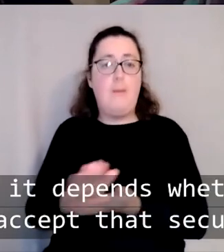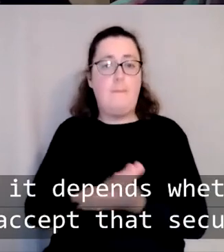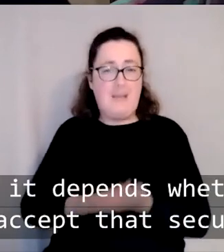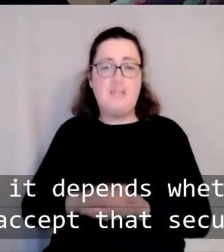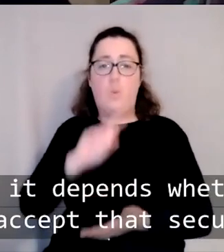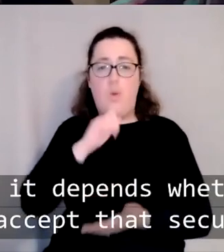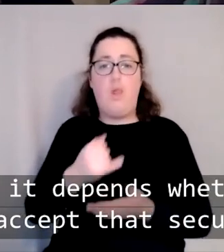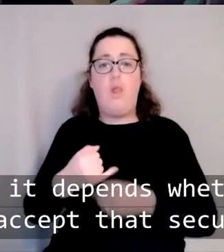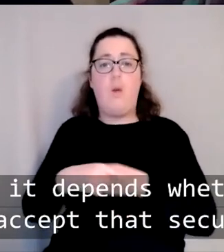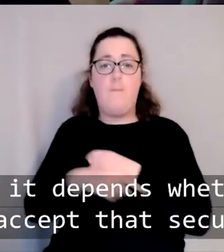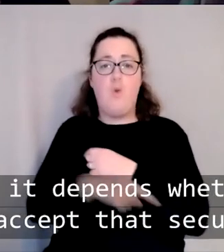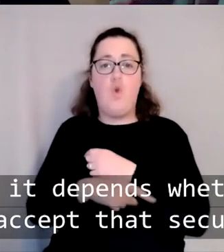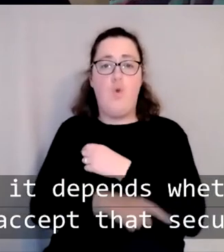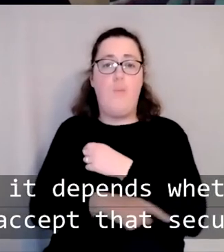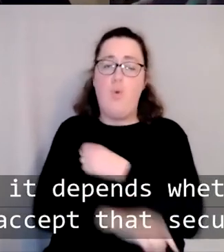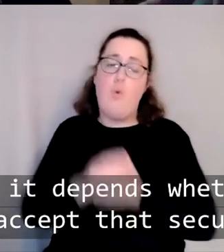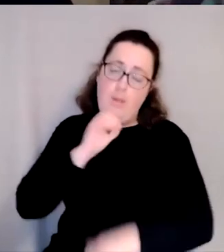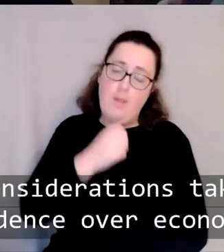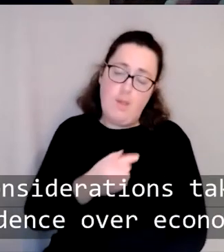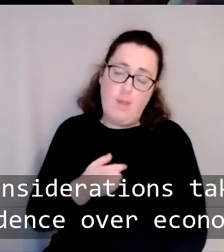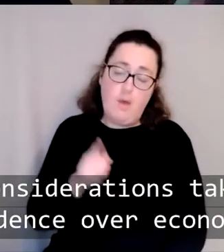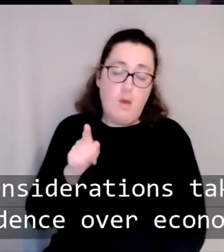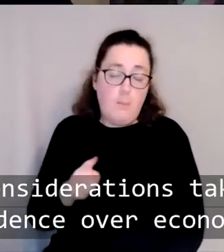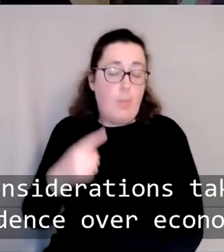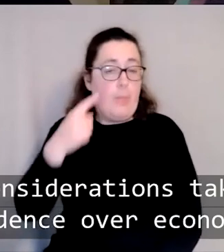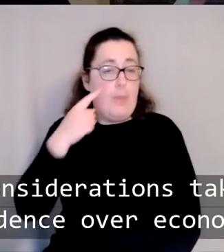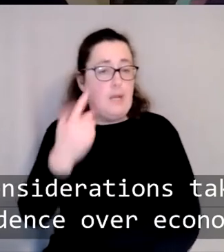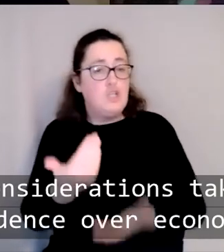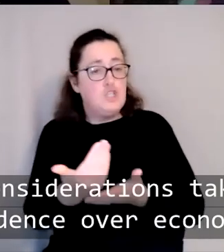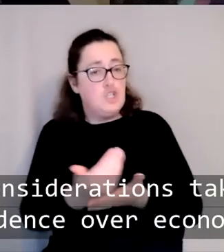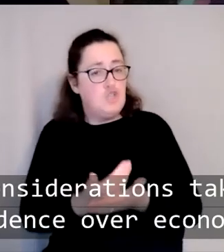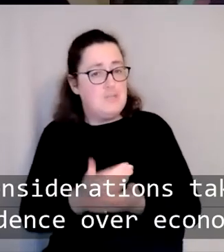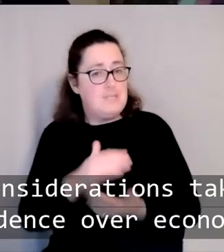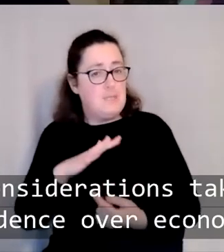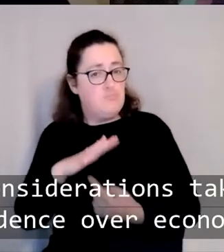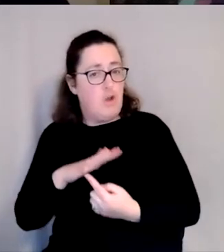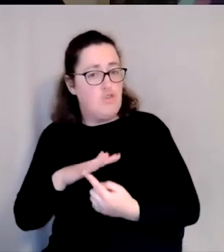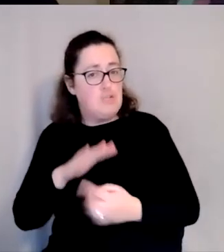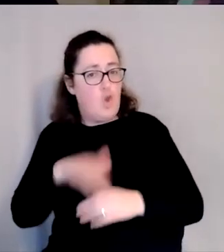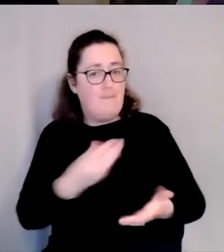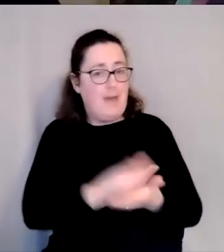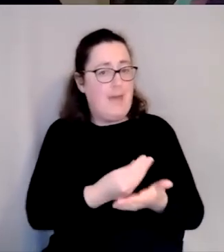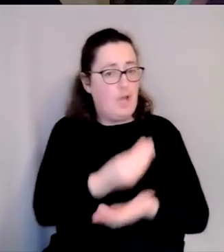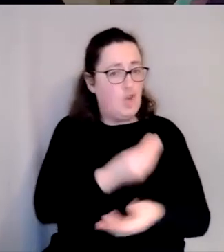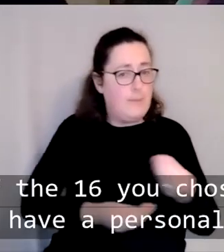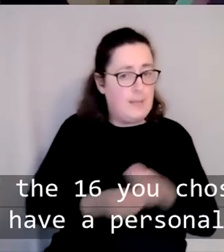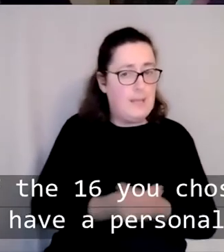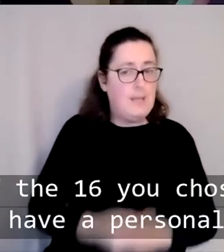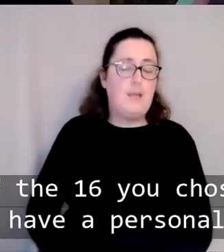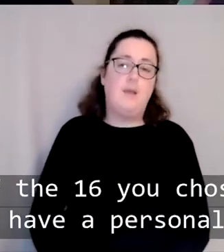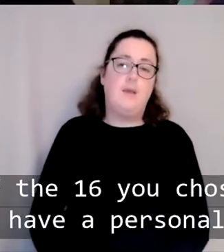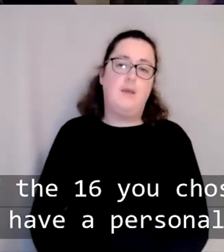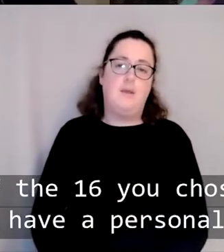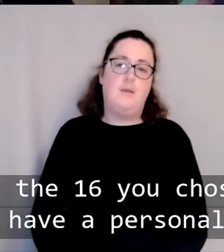but, it depends whether you accept that security considerations take precedence over economics. If